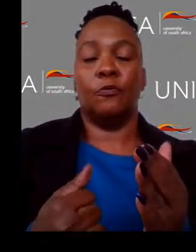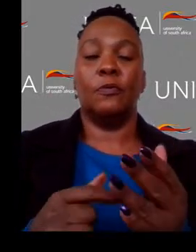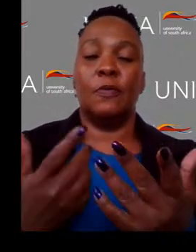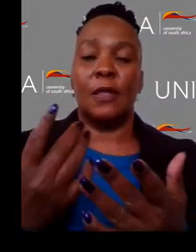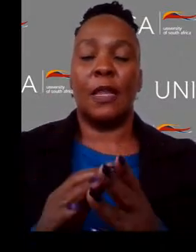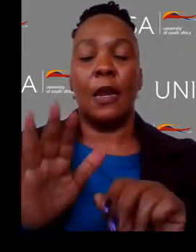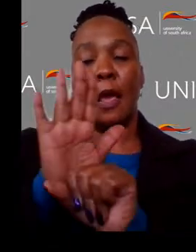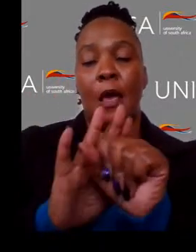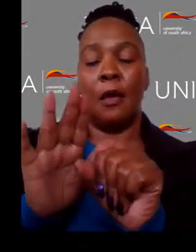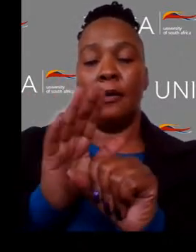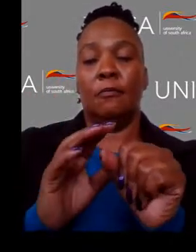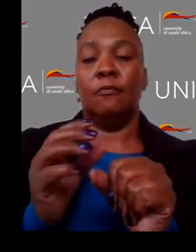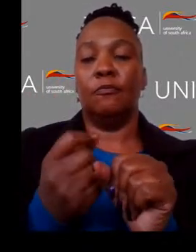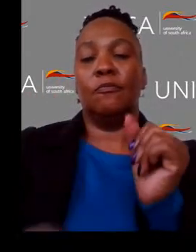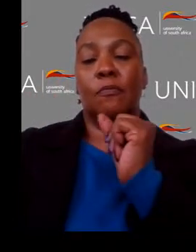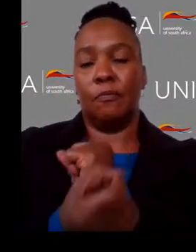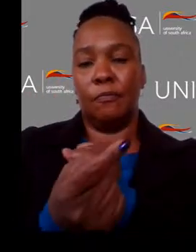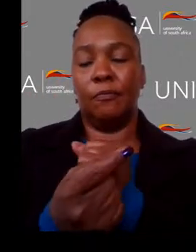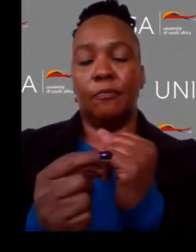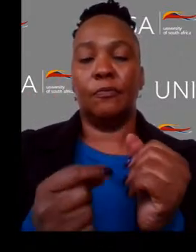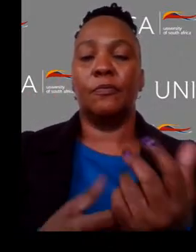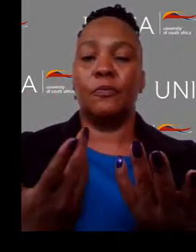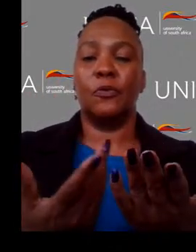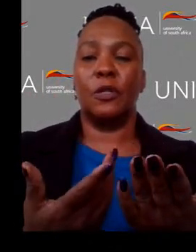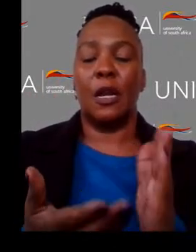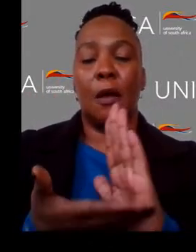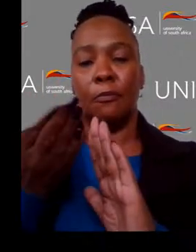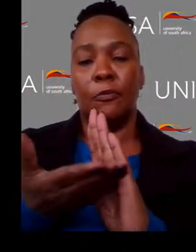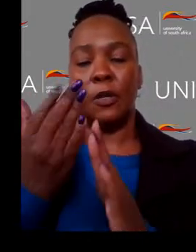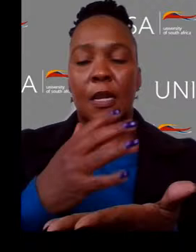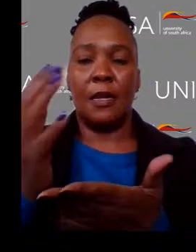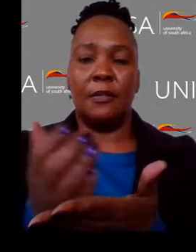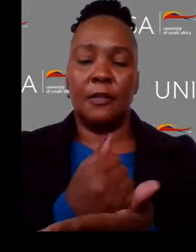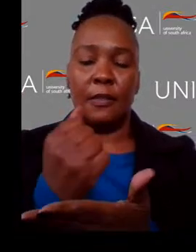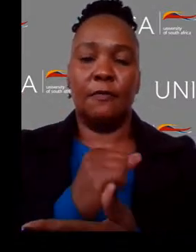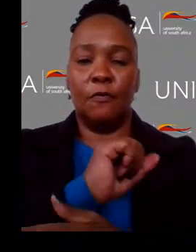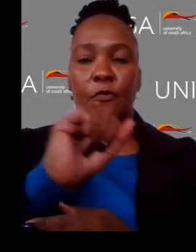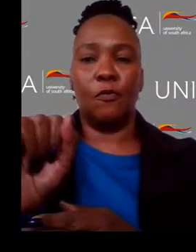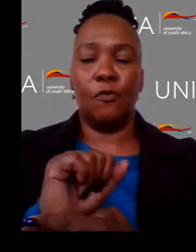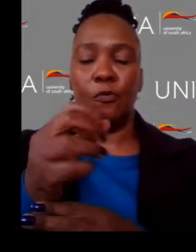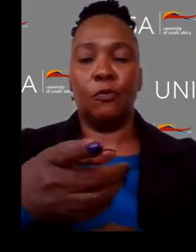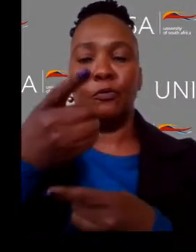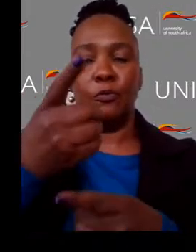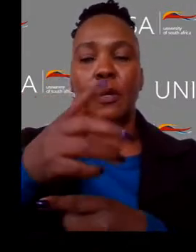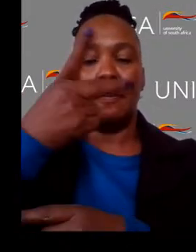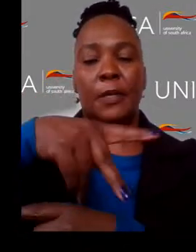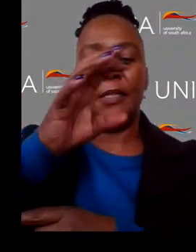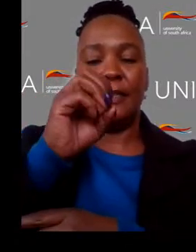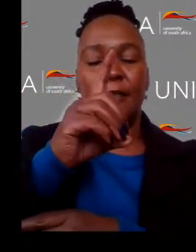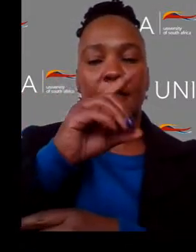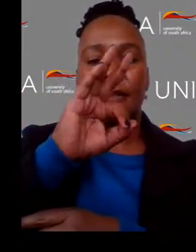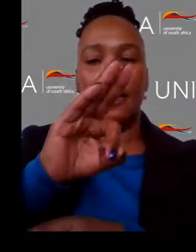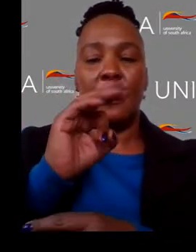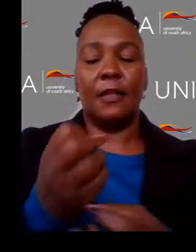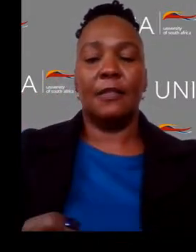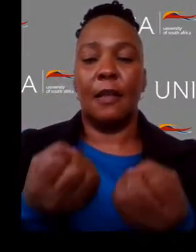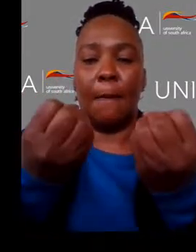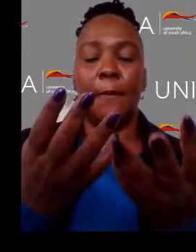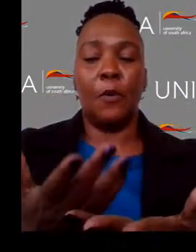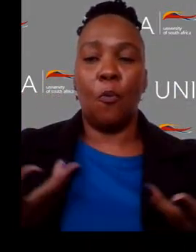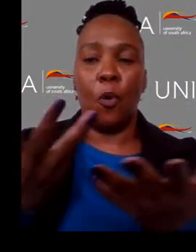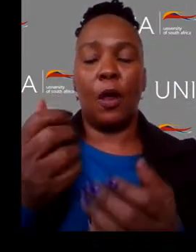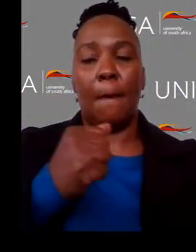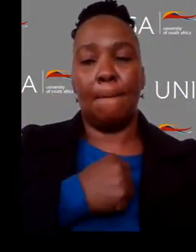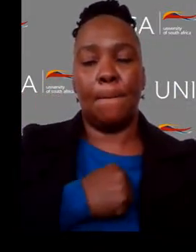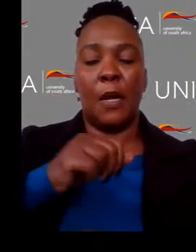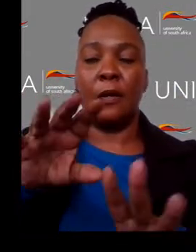background, and then you save your document as a PDF or scan it in as a PDF and submit it on myExams.